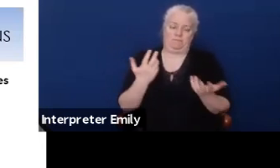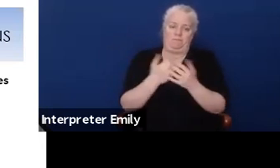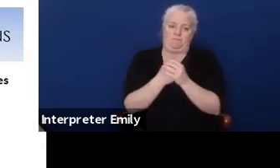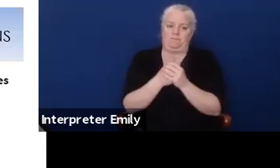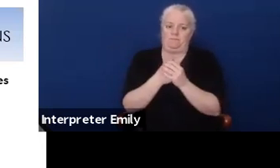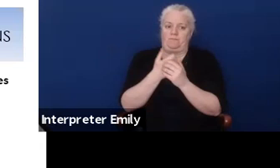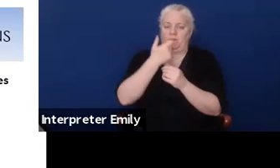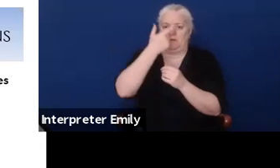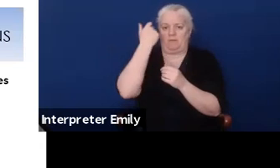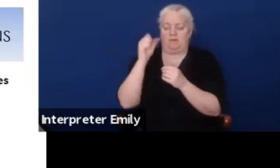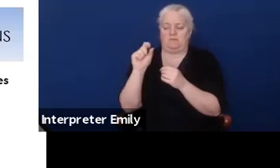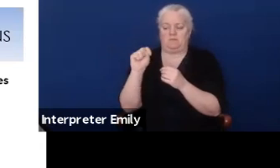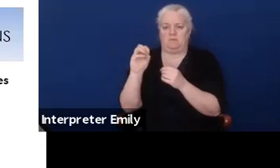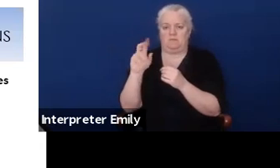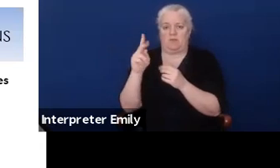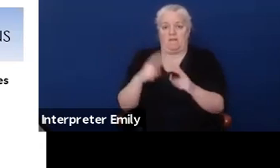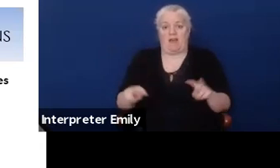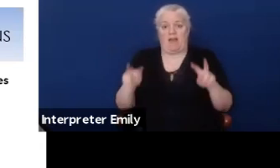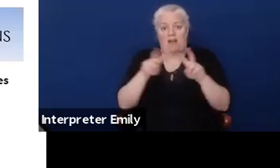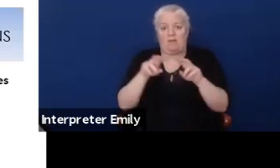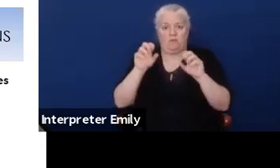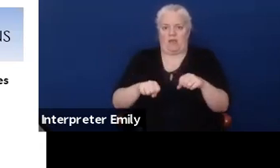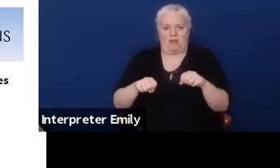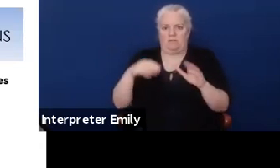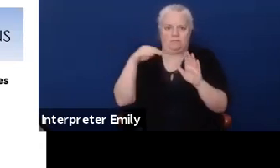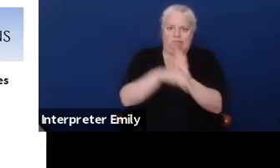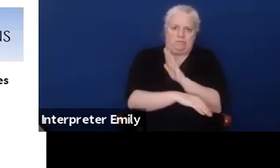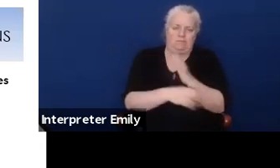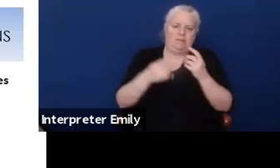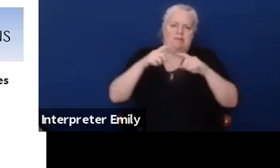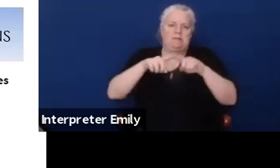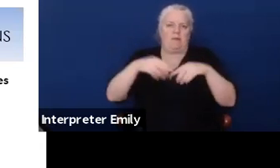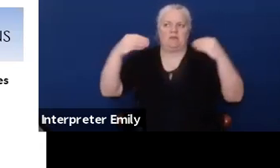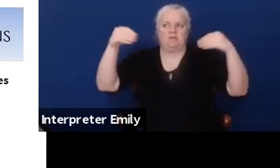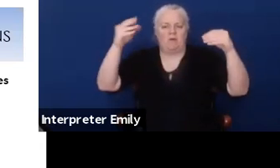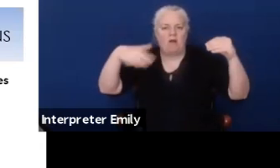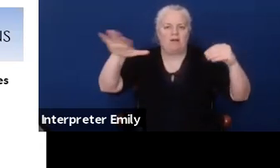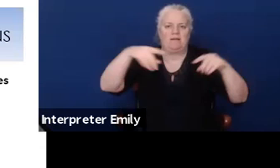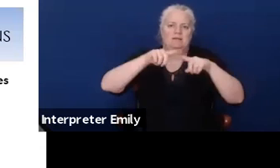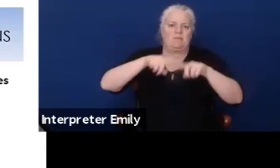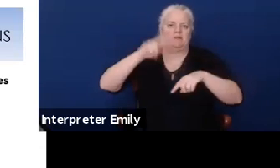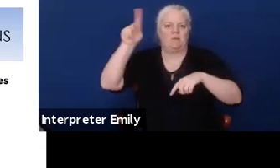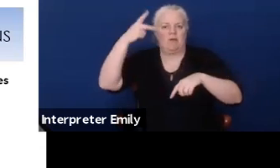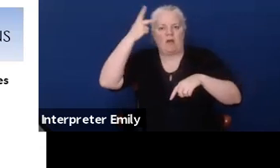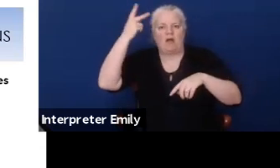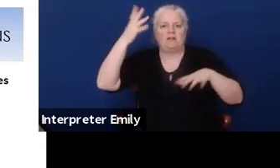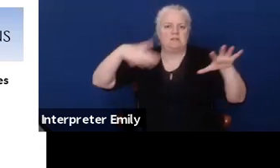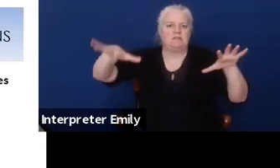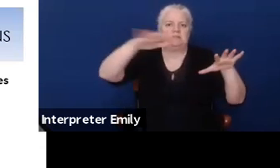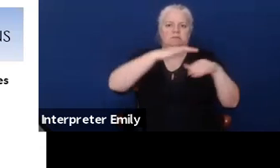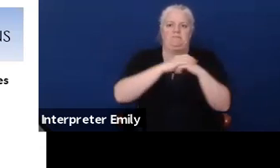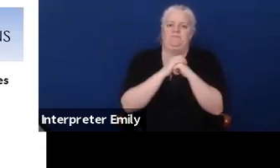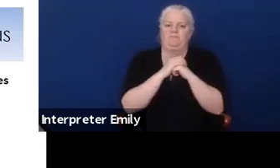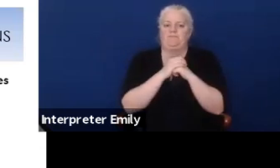value actually falls, and it really depends on the market, it really depends on the politics and everything like that. And there